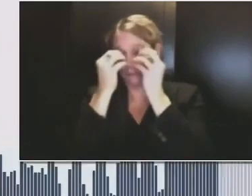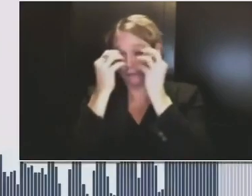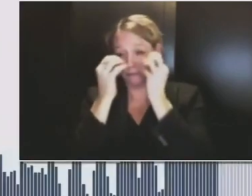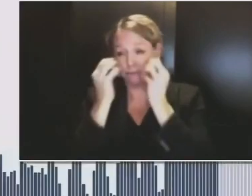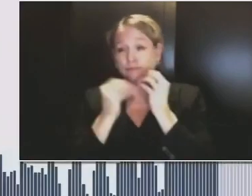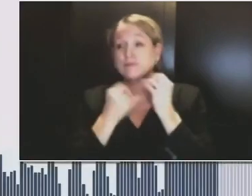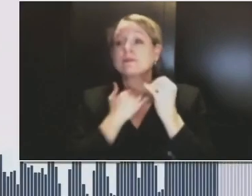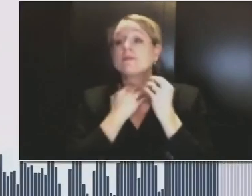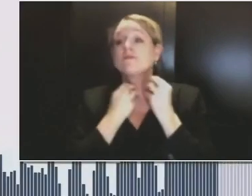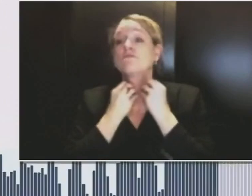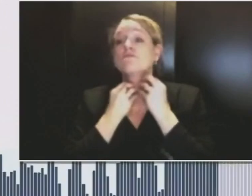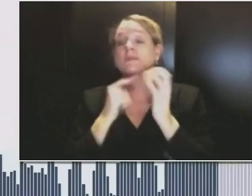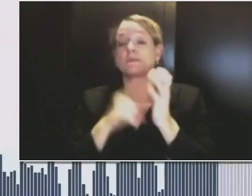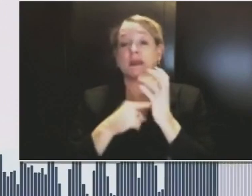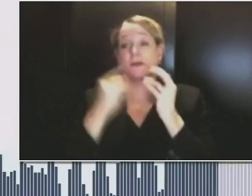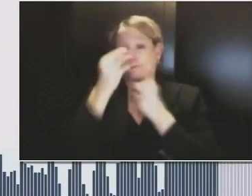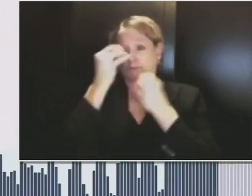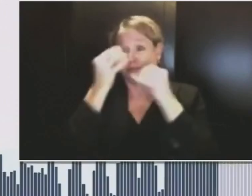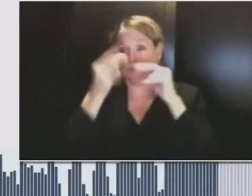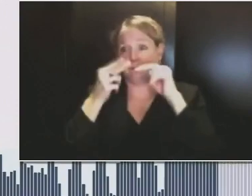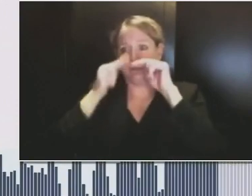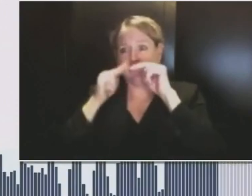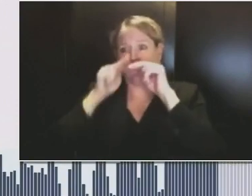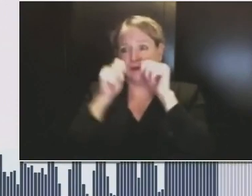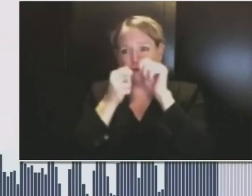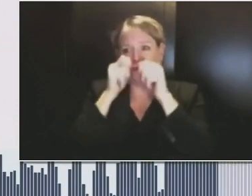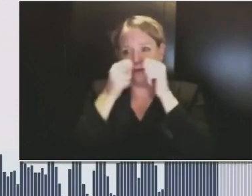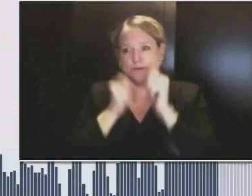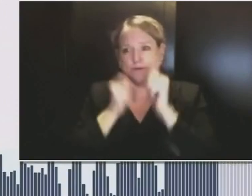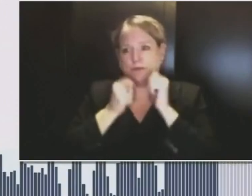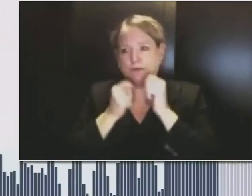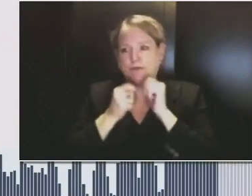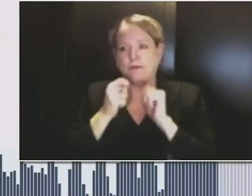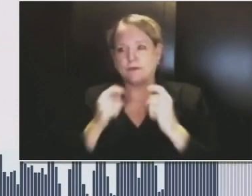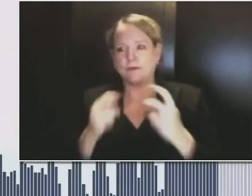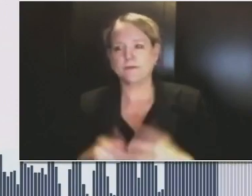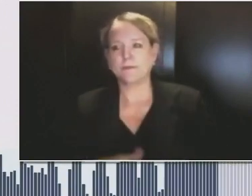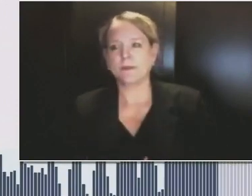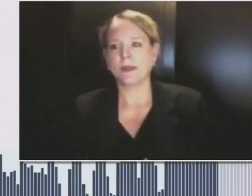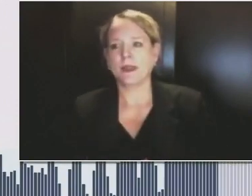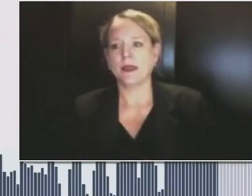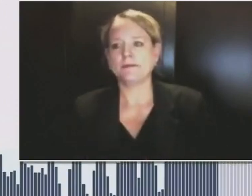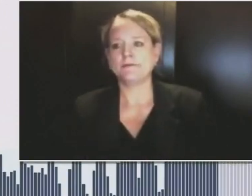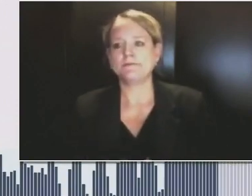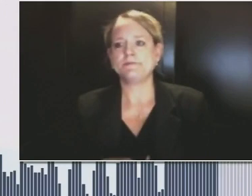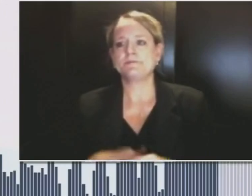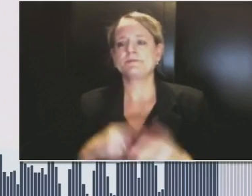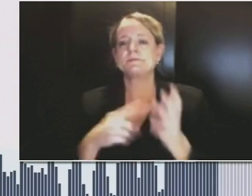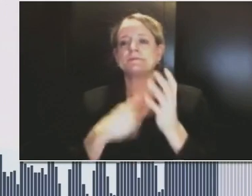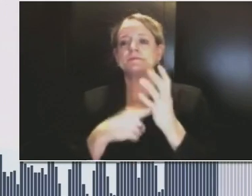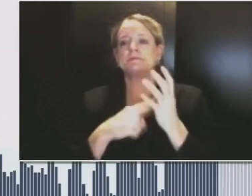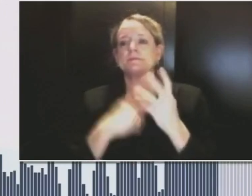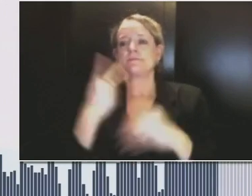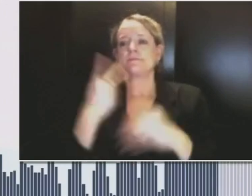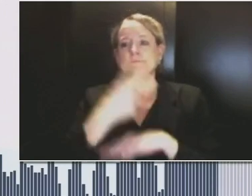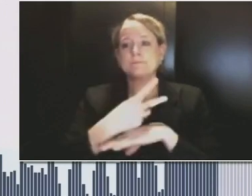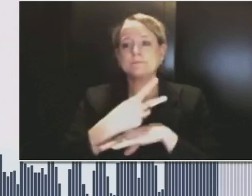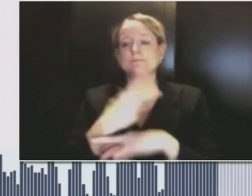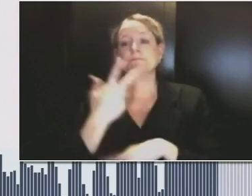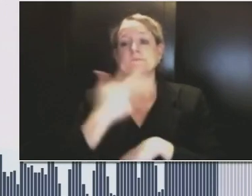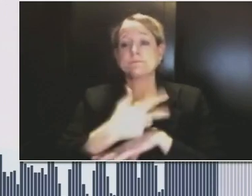molecular virus detection test that really makes up the bulk of our testing, is very, very sensitive. It can detect